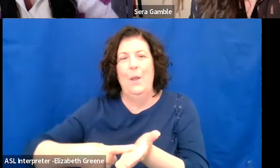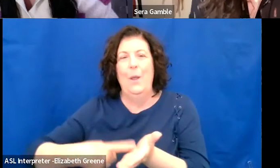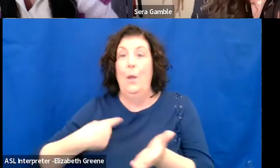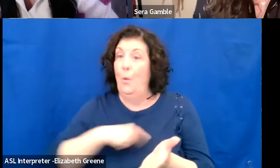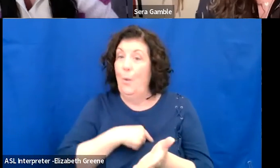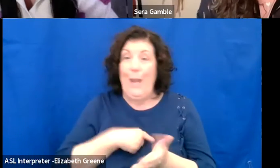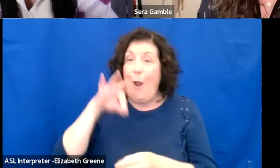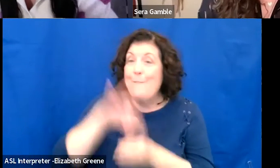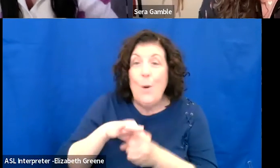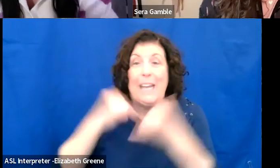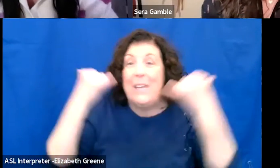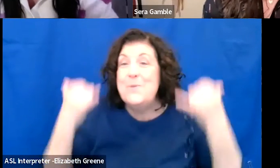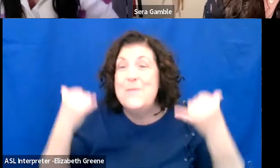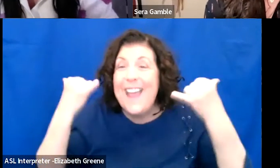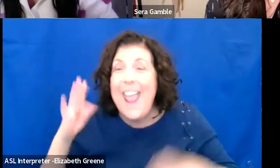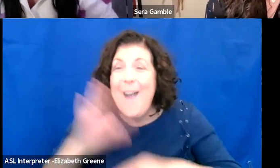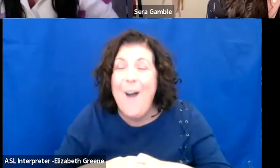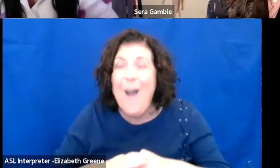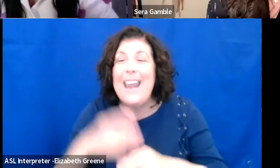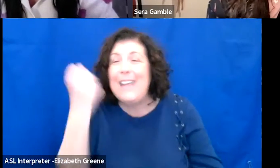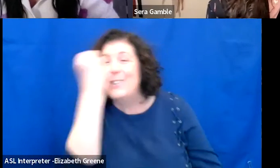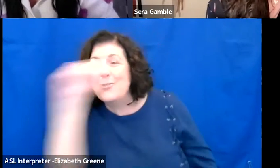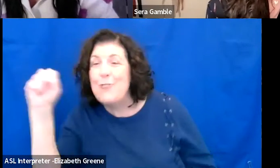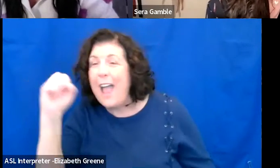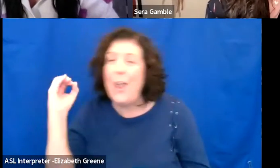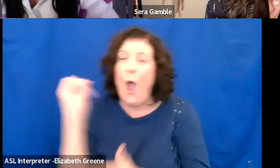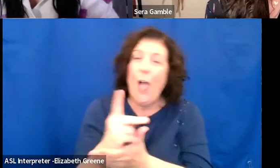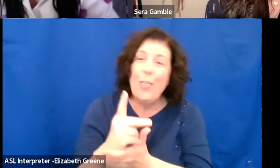vote today as we have this conversation. Yes.